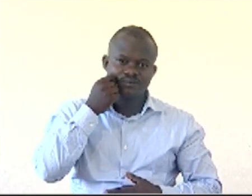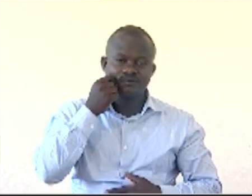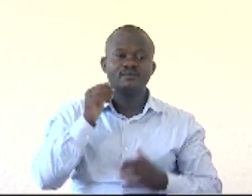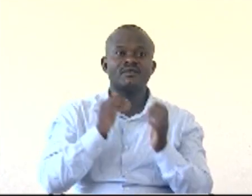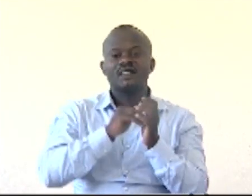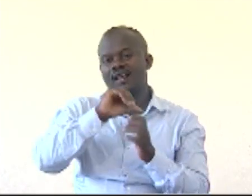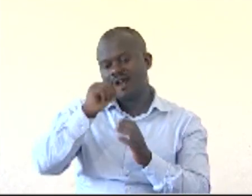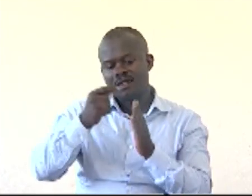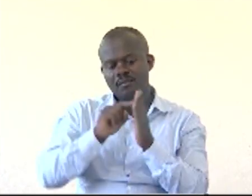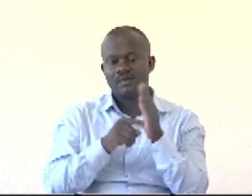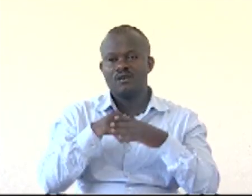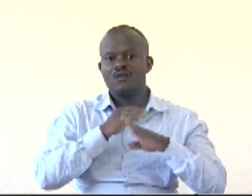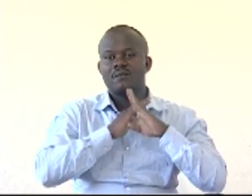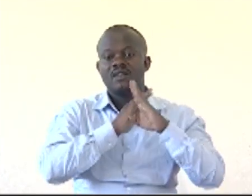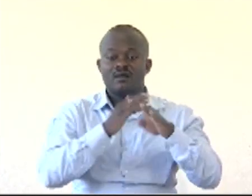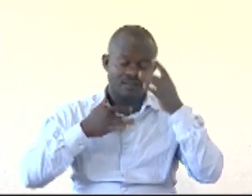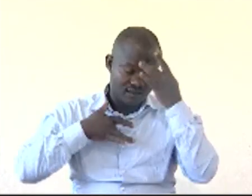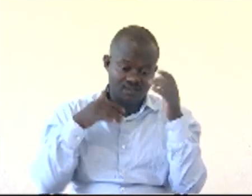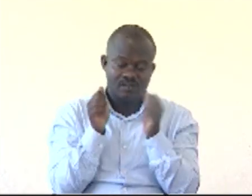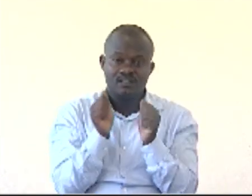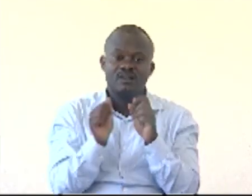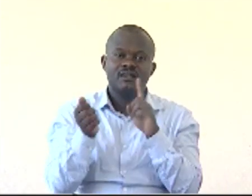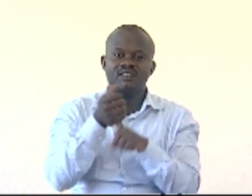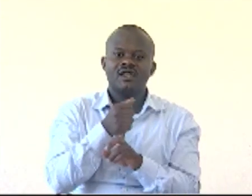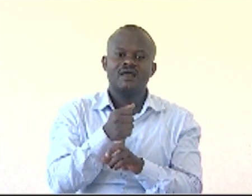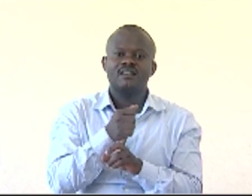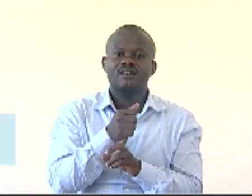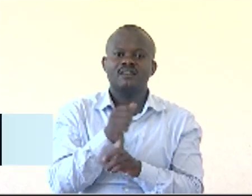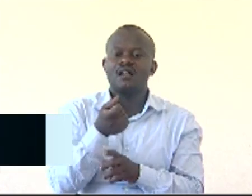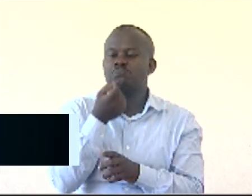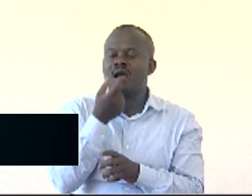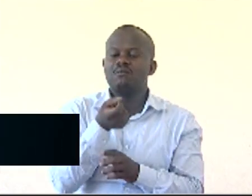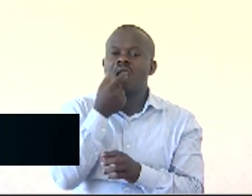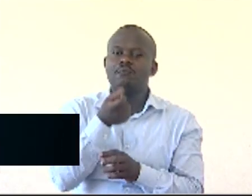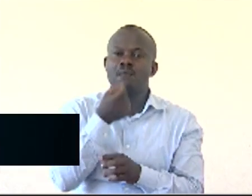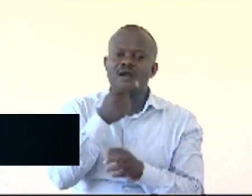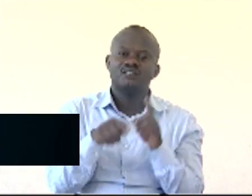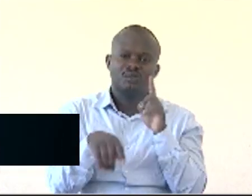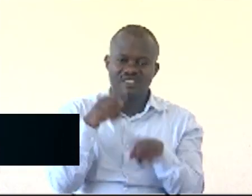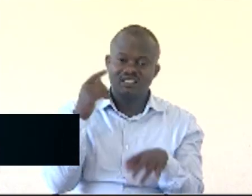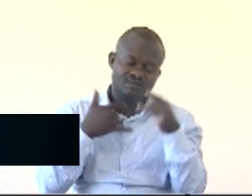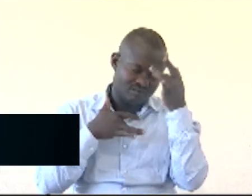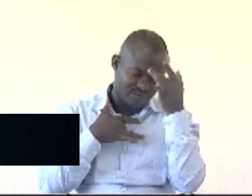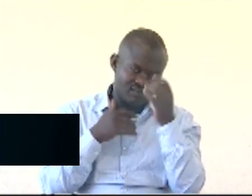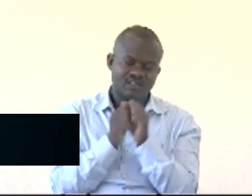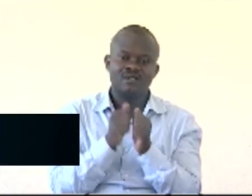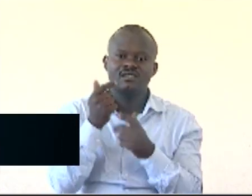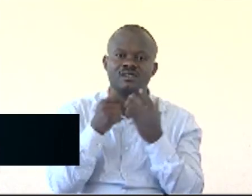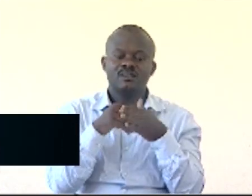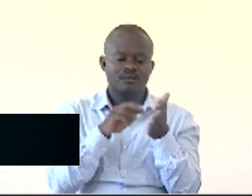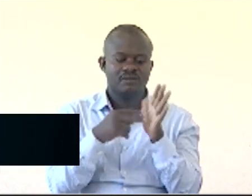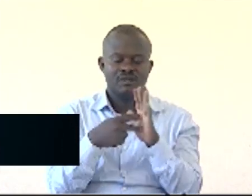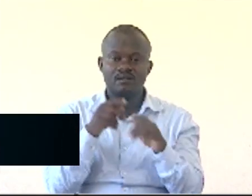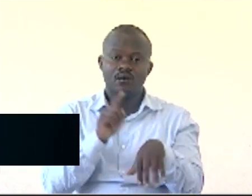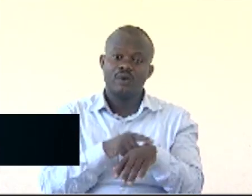Another point of preventing malaria, take anti-malarial drugs to kill the parasites. That means when